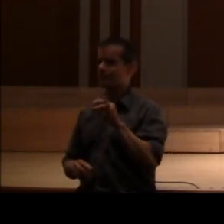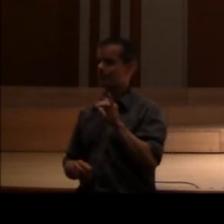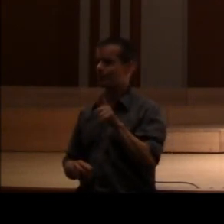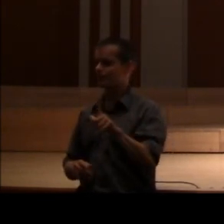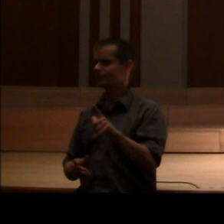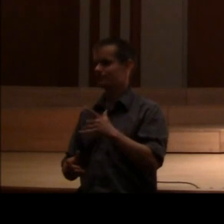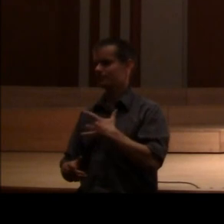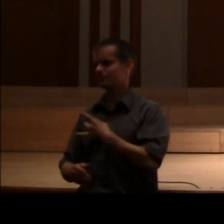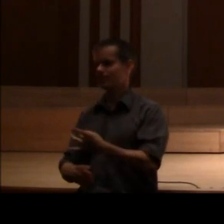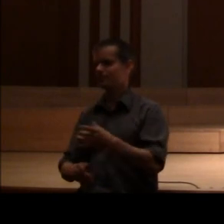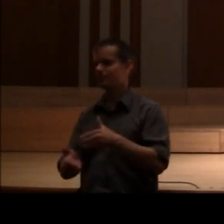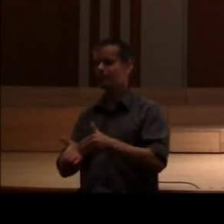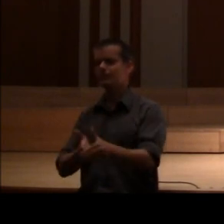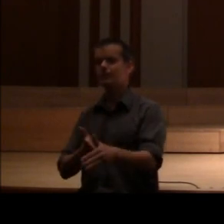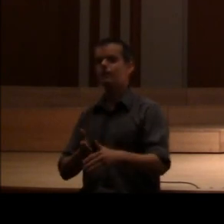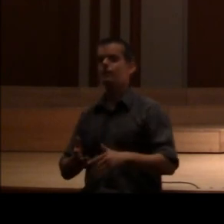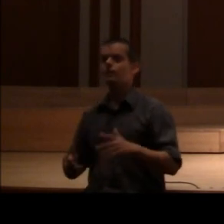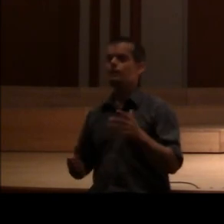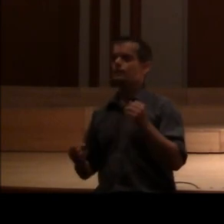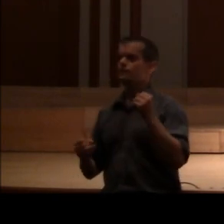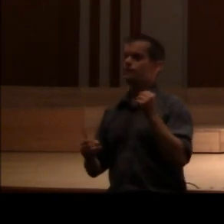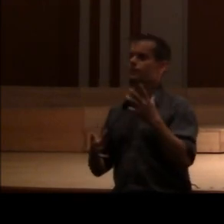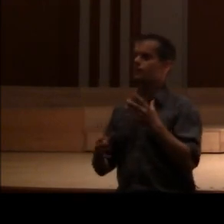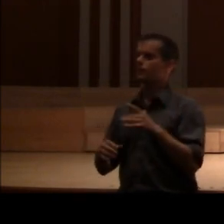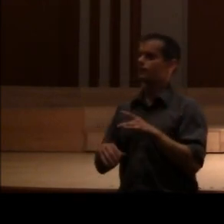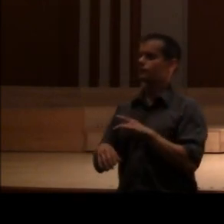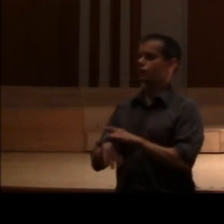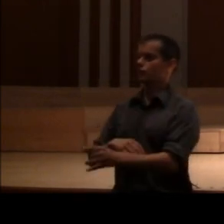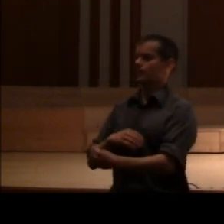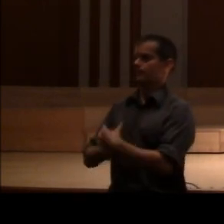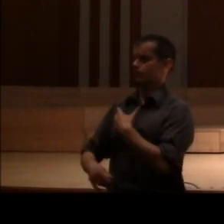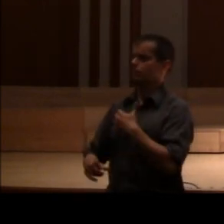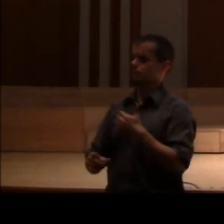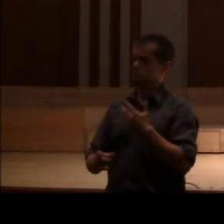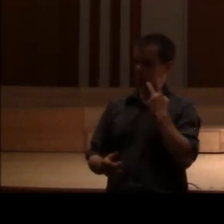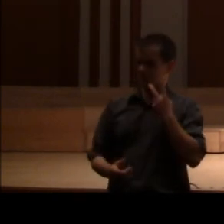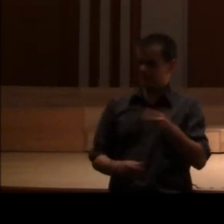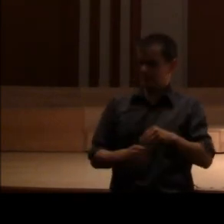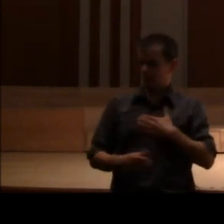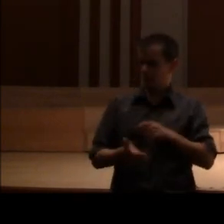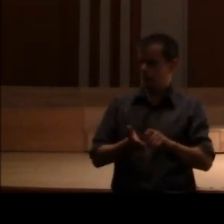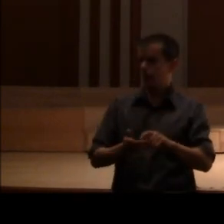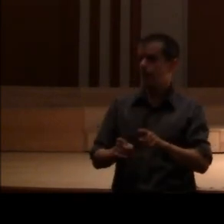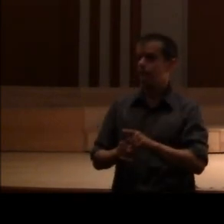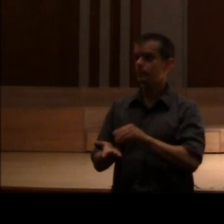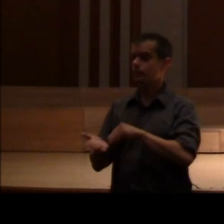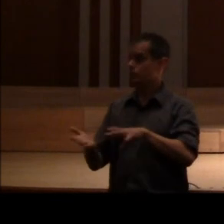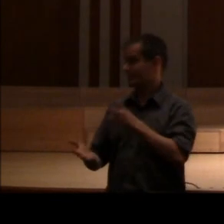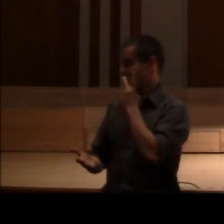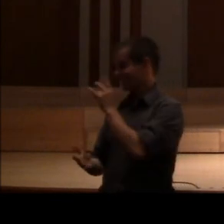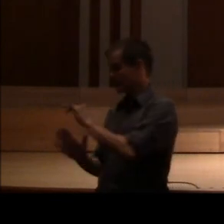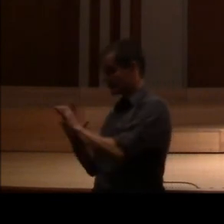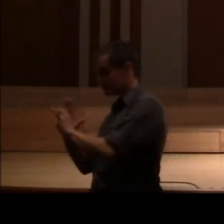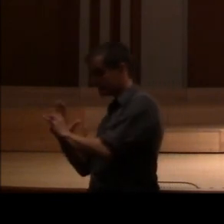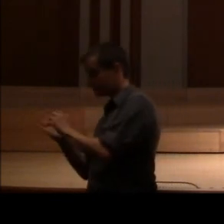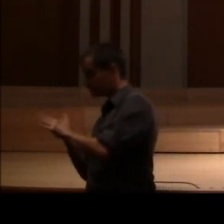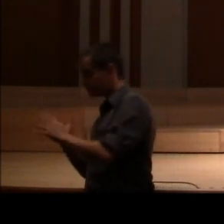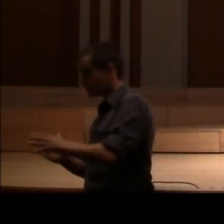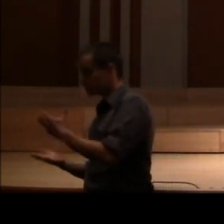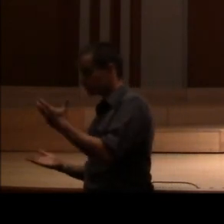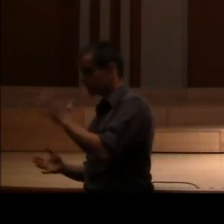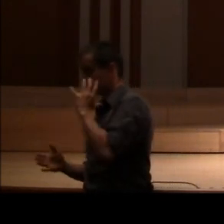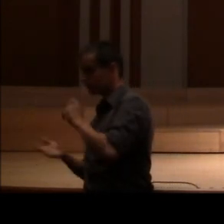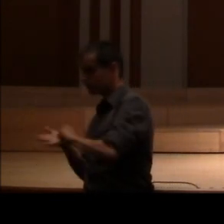I think that a lot of the early influence was reflected in my writing, but more specifically as a student, seeing those examples of writers and what they've